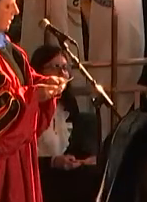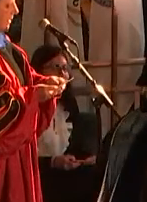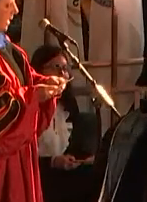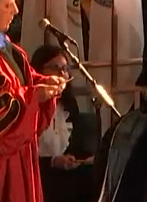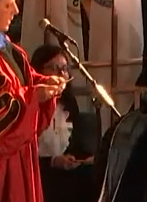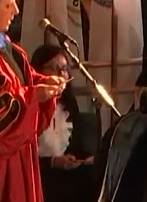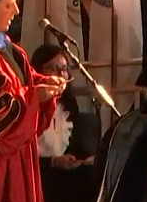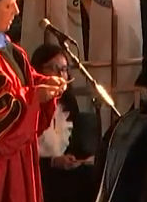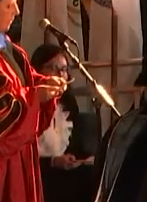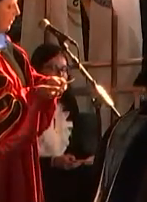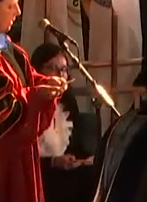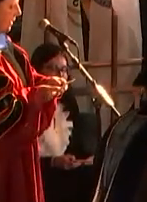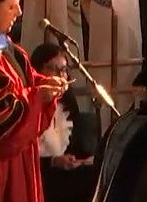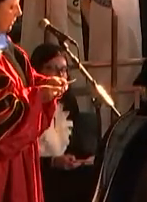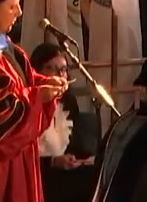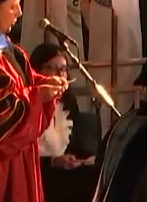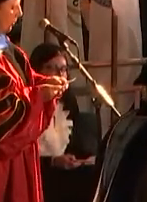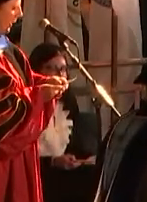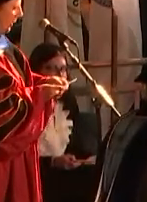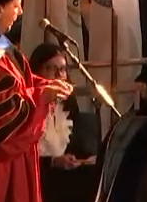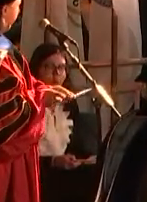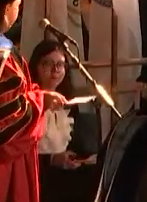Tania Gabriela Pereira, cum laude.